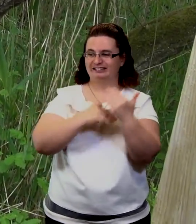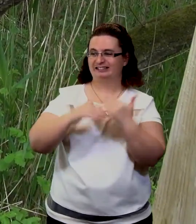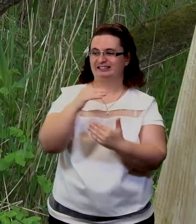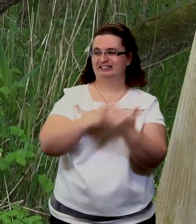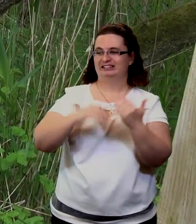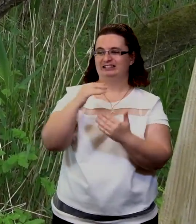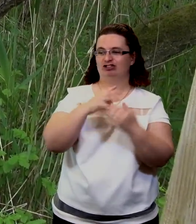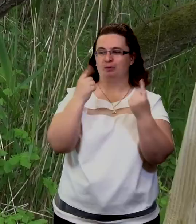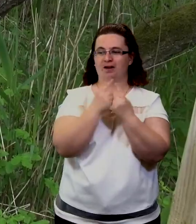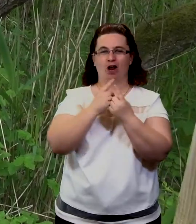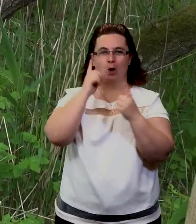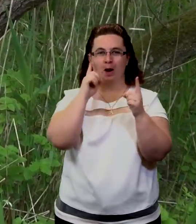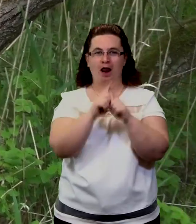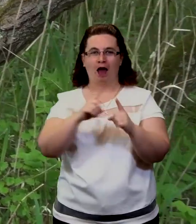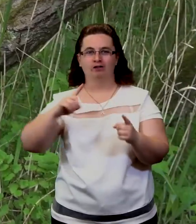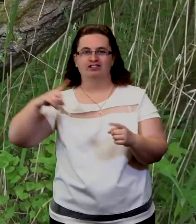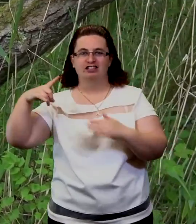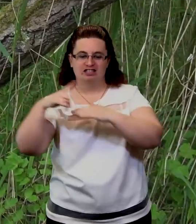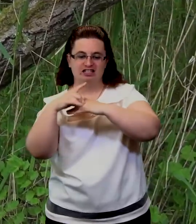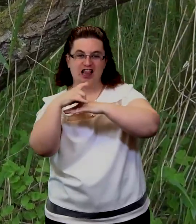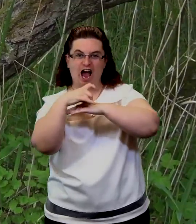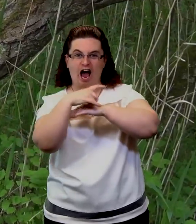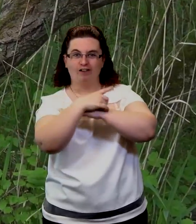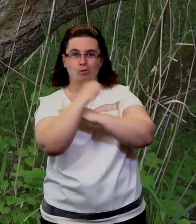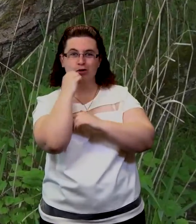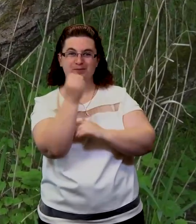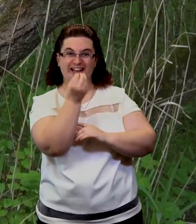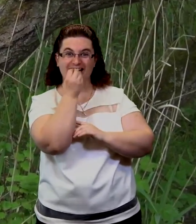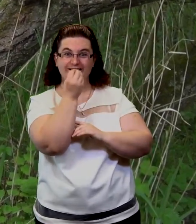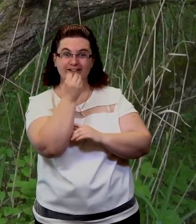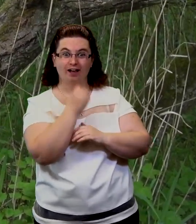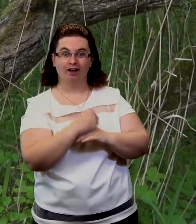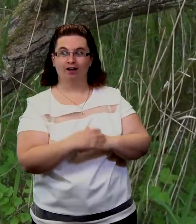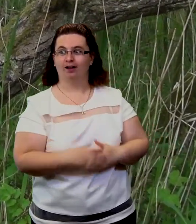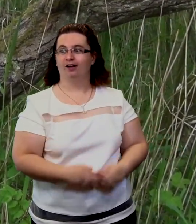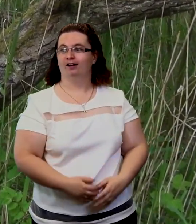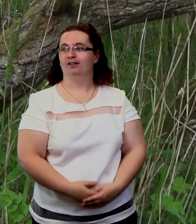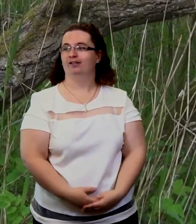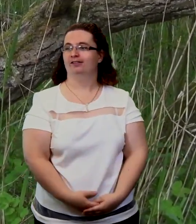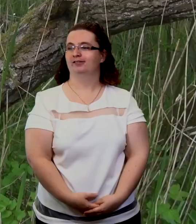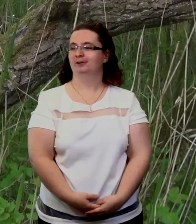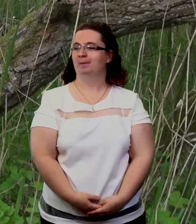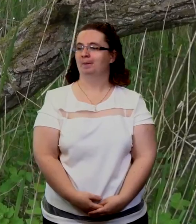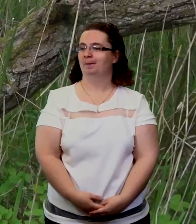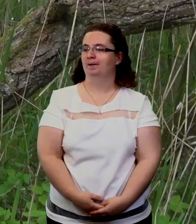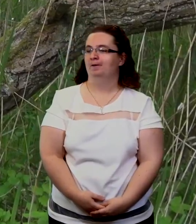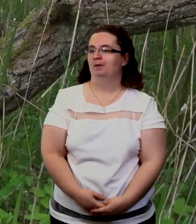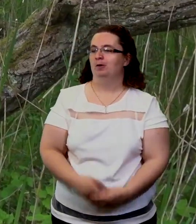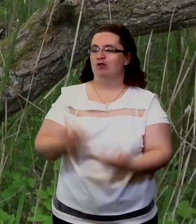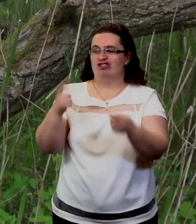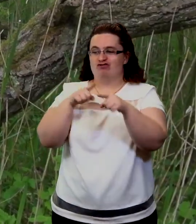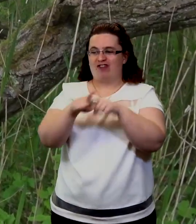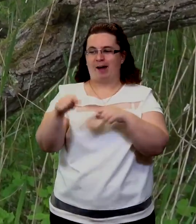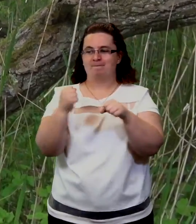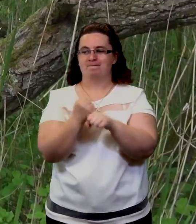And why are you doing that? So it doesn't just look like old mud and leaves on top